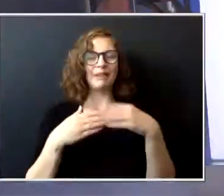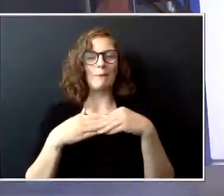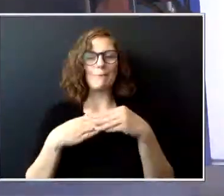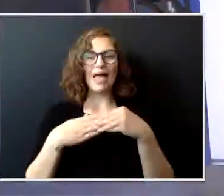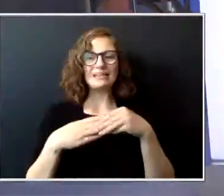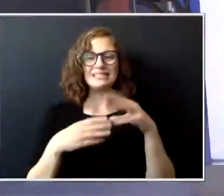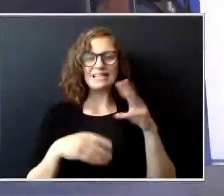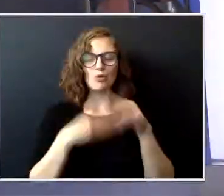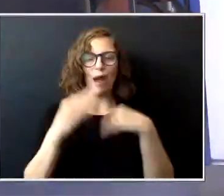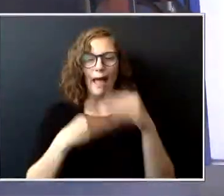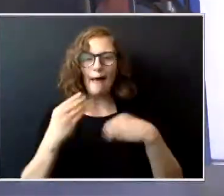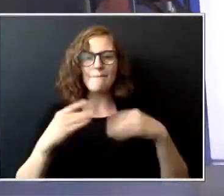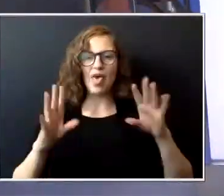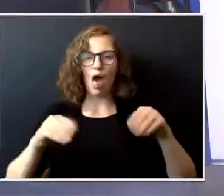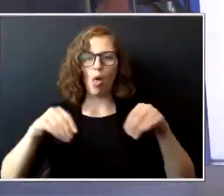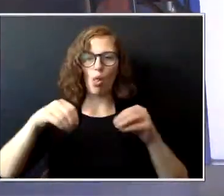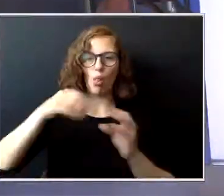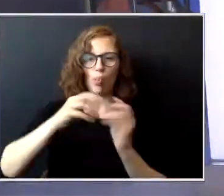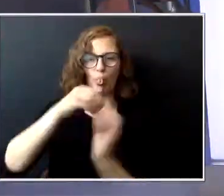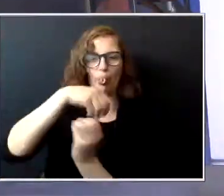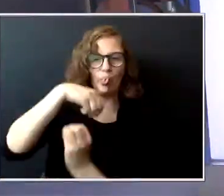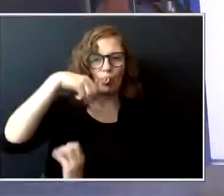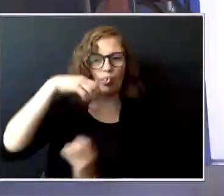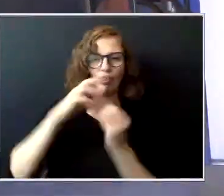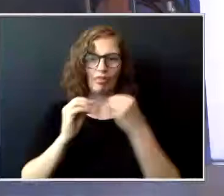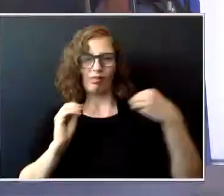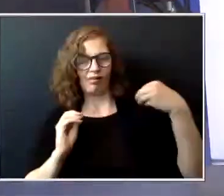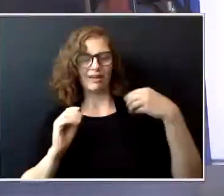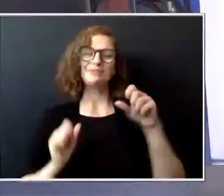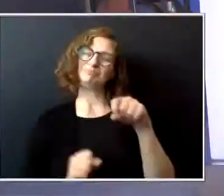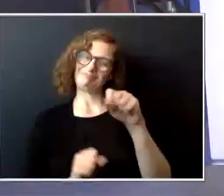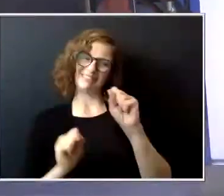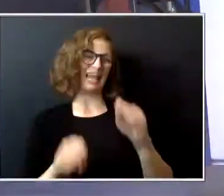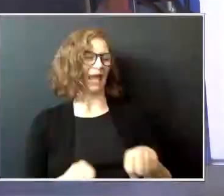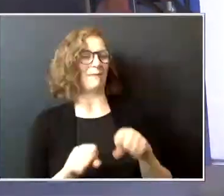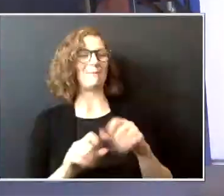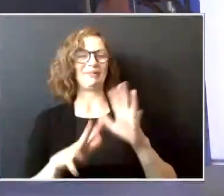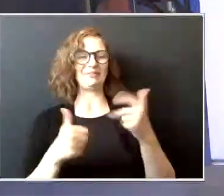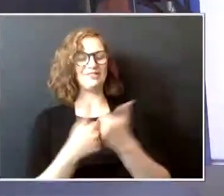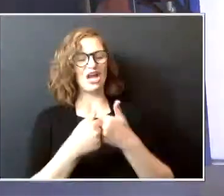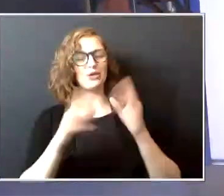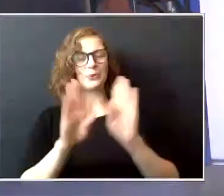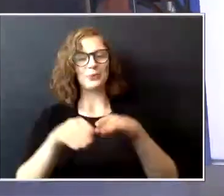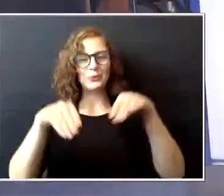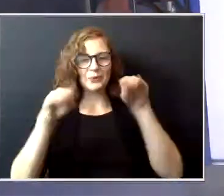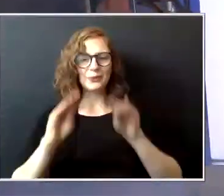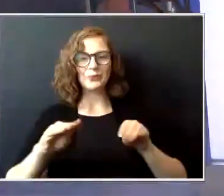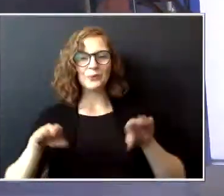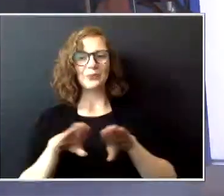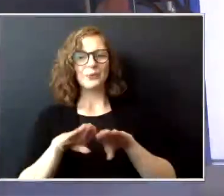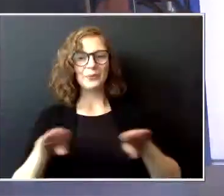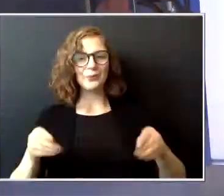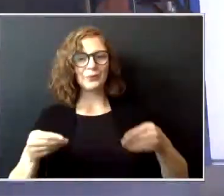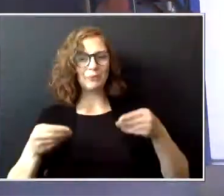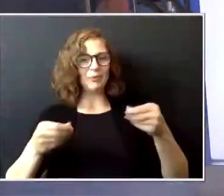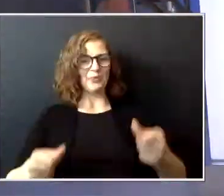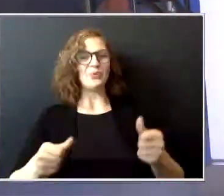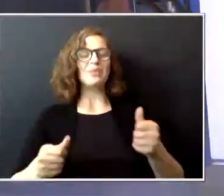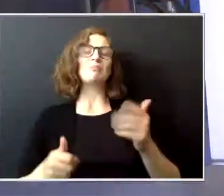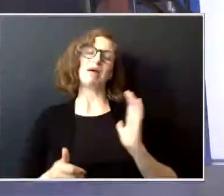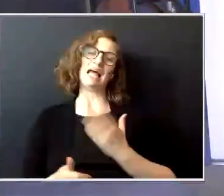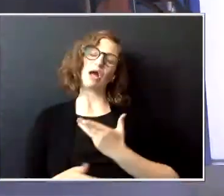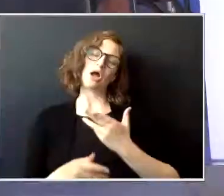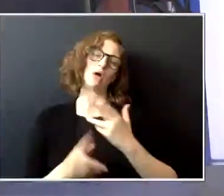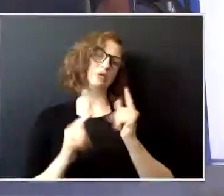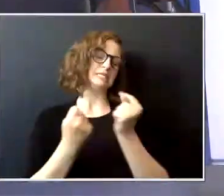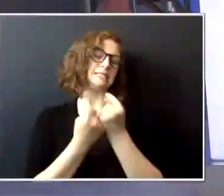it nice and smooth and get a really nice, even mesh on it. But our team is very skilled and have a lot of practice doing it. And